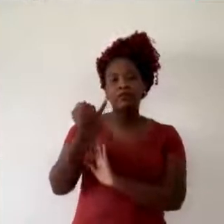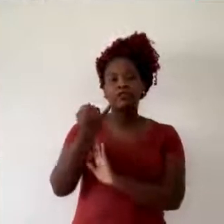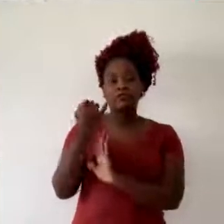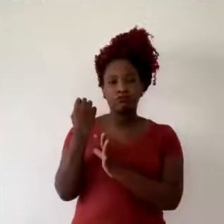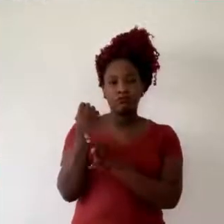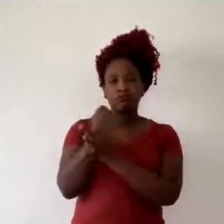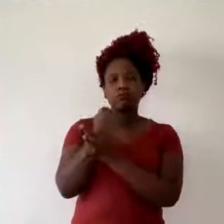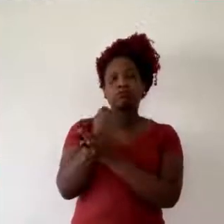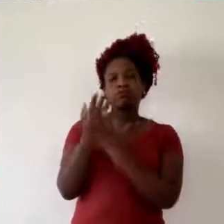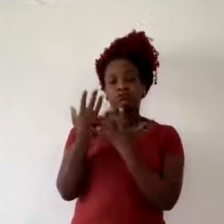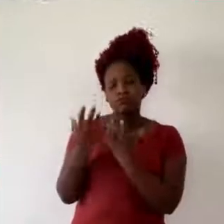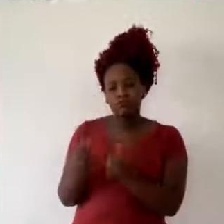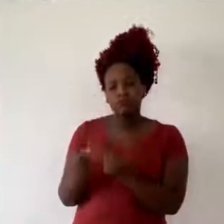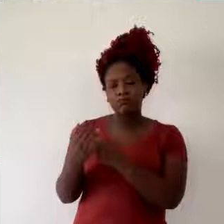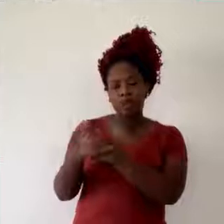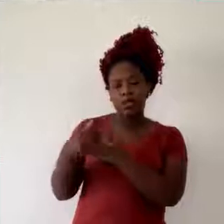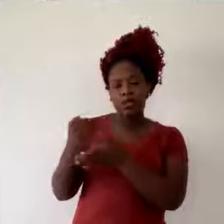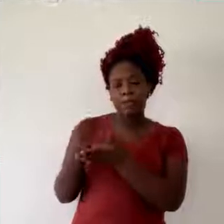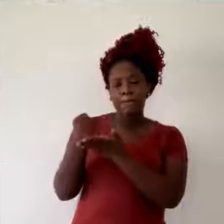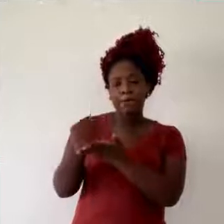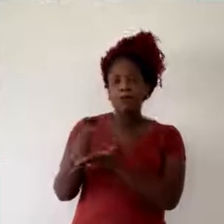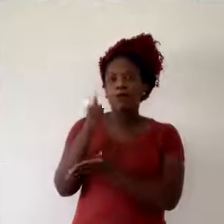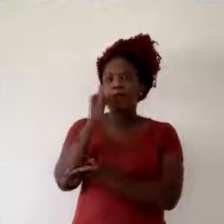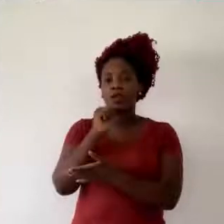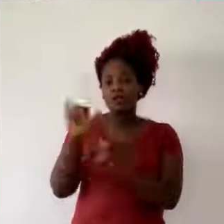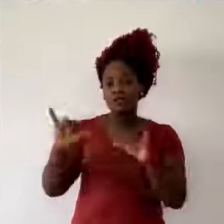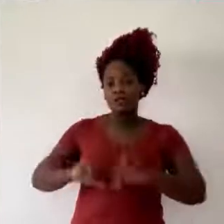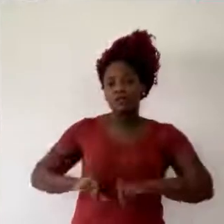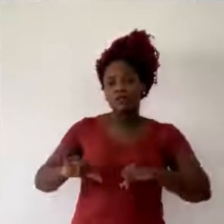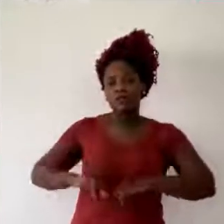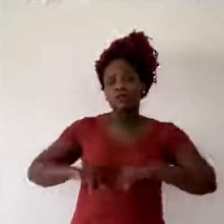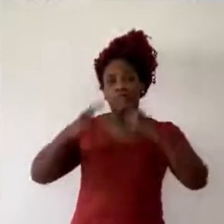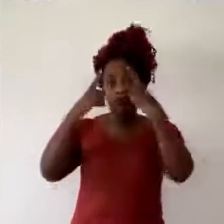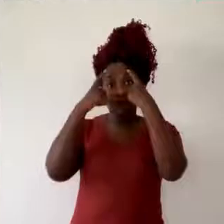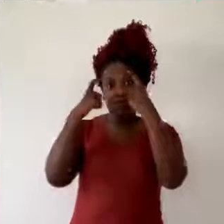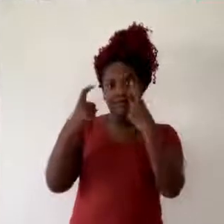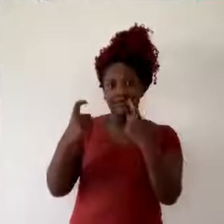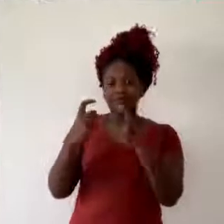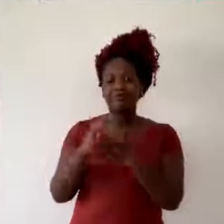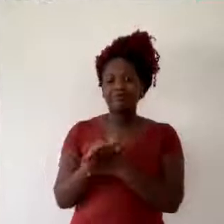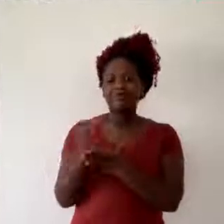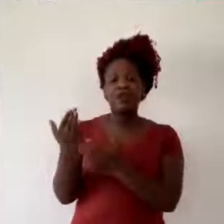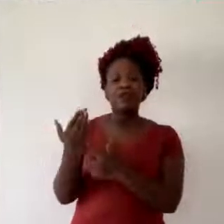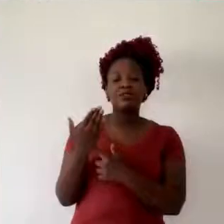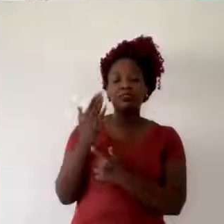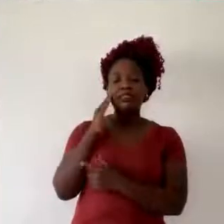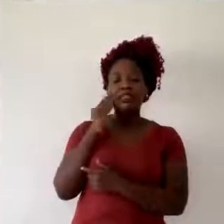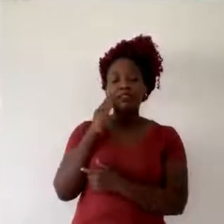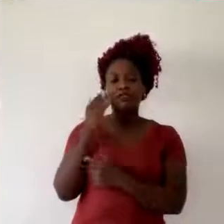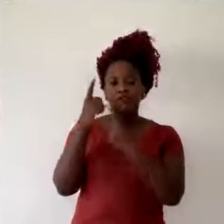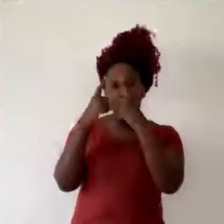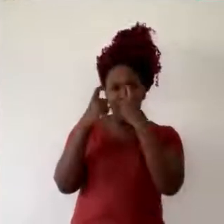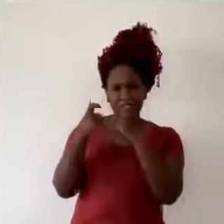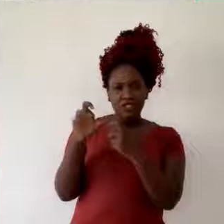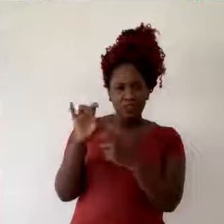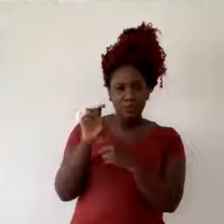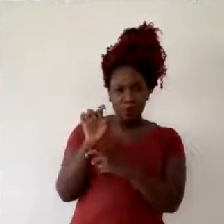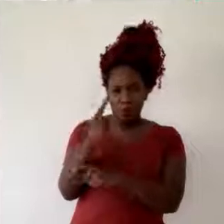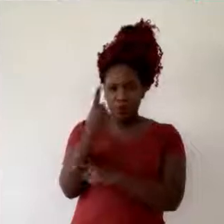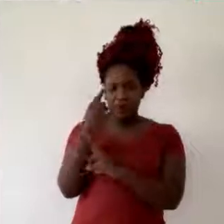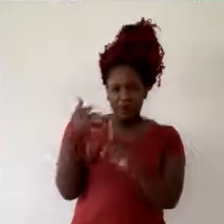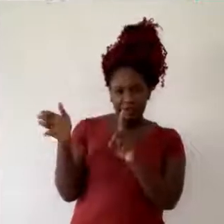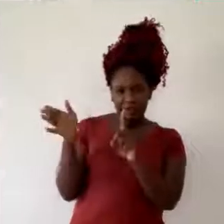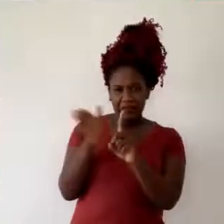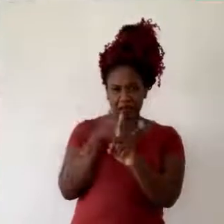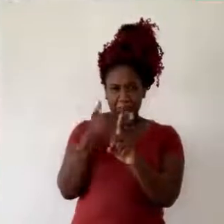legislation named Maria da Penha. This helps us understand that violence